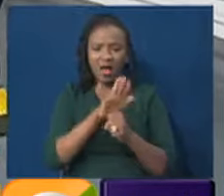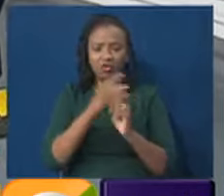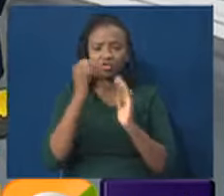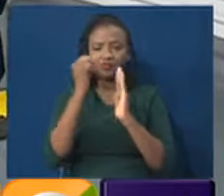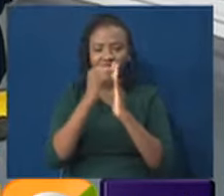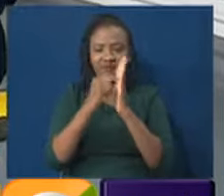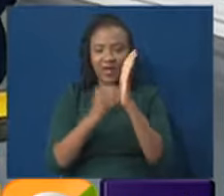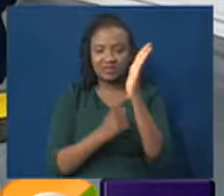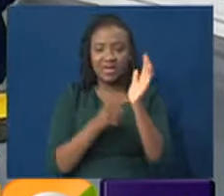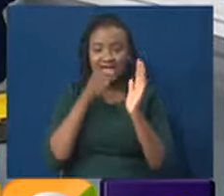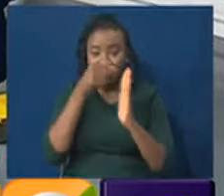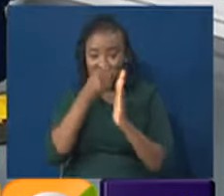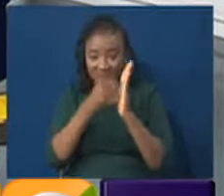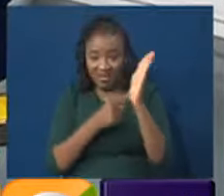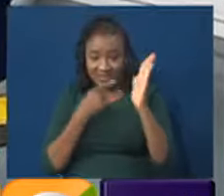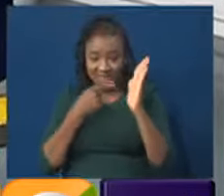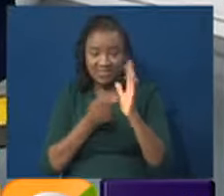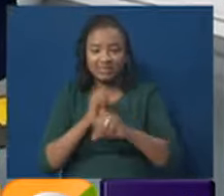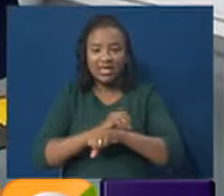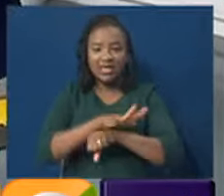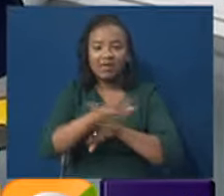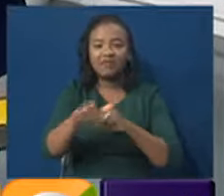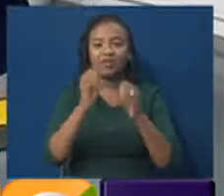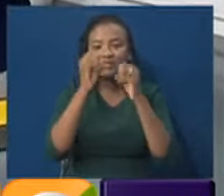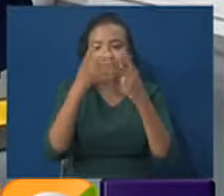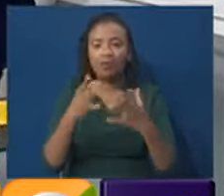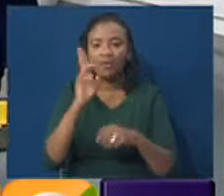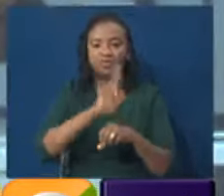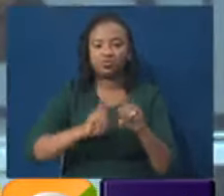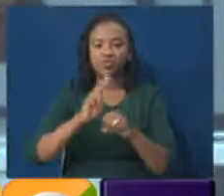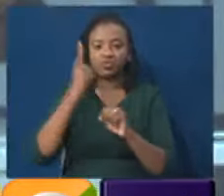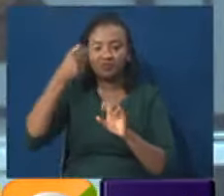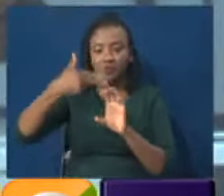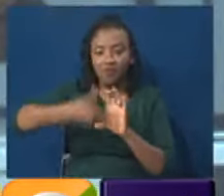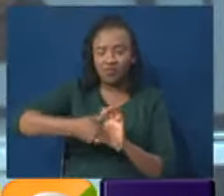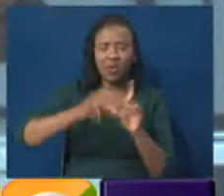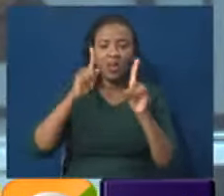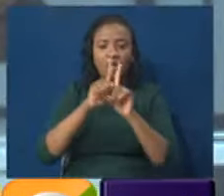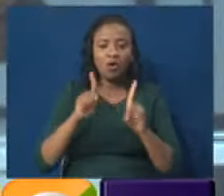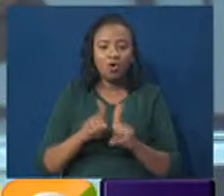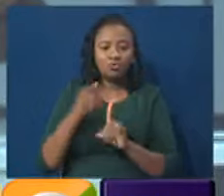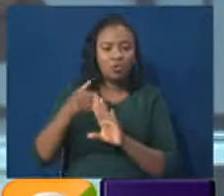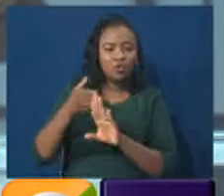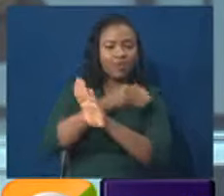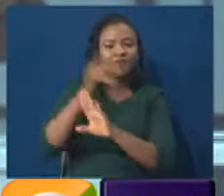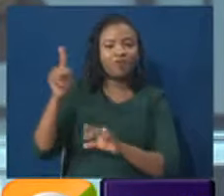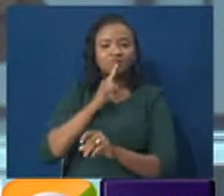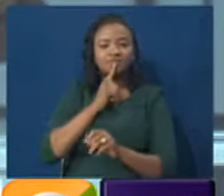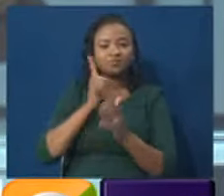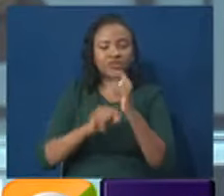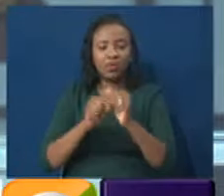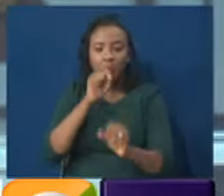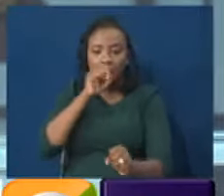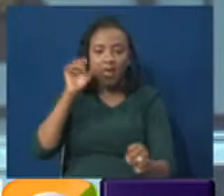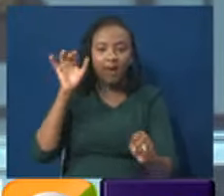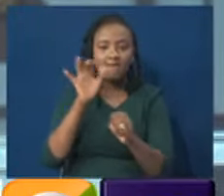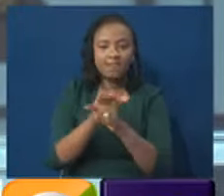zina influence bei ya mafuta. Na vile amesema ya kwamba tulikuwa tume promise ya